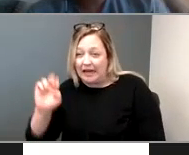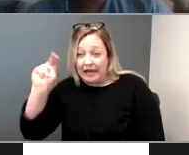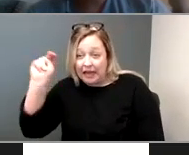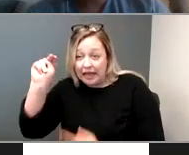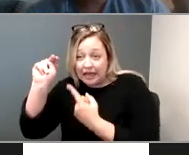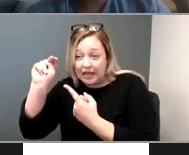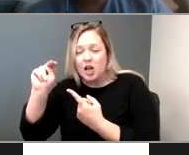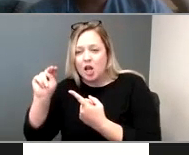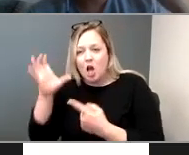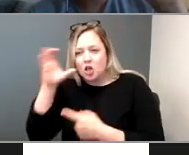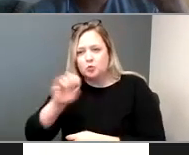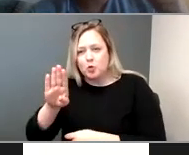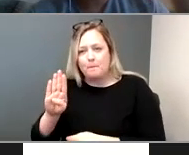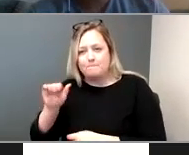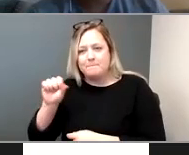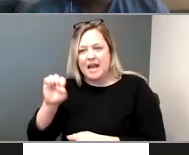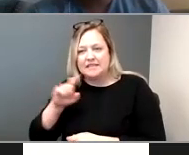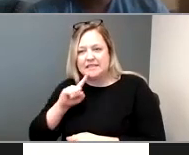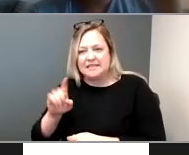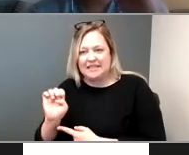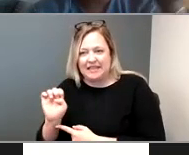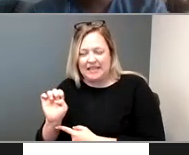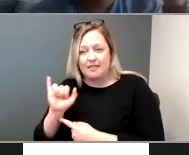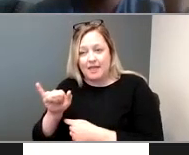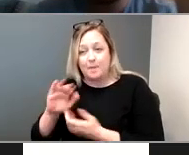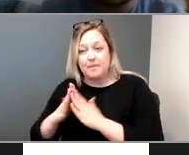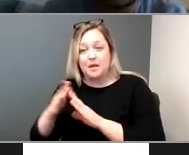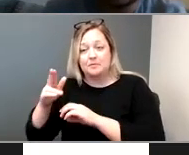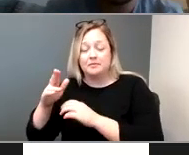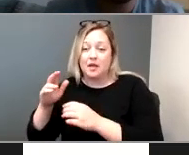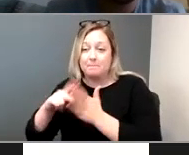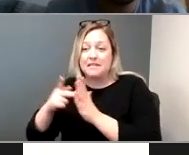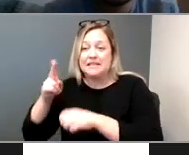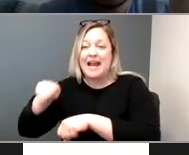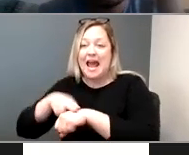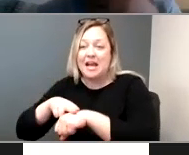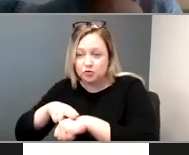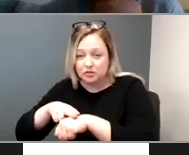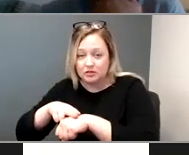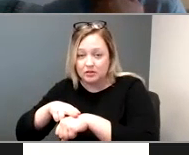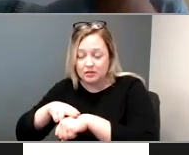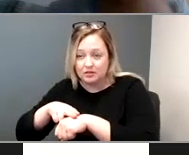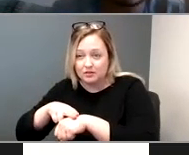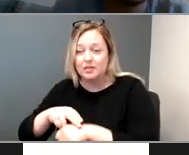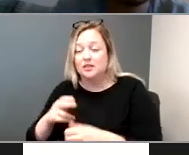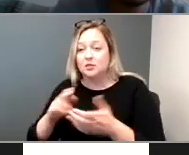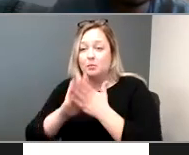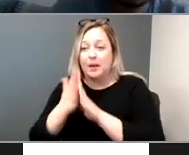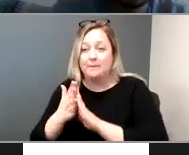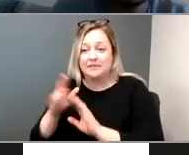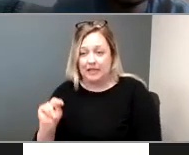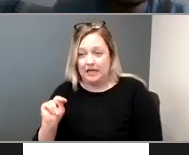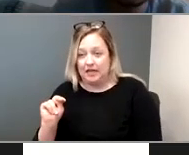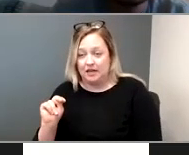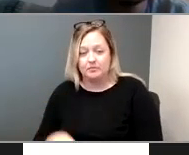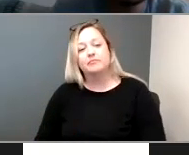It becomes a natural log, and that essentially becomes n, right? We talked about this property earlier. Now, since we have